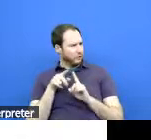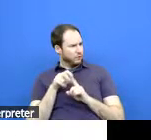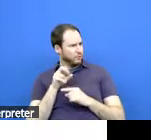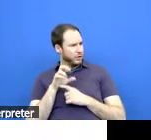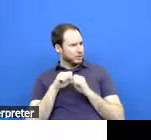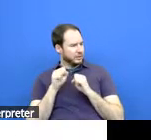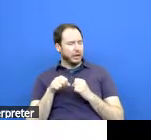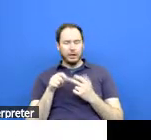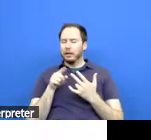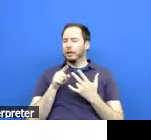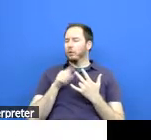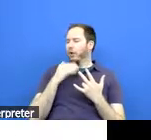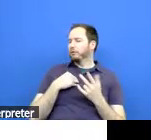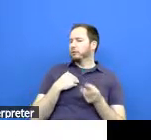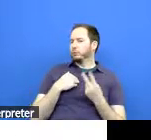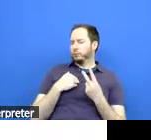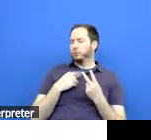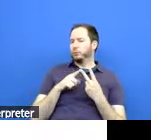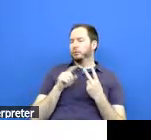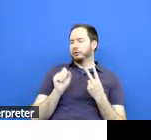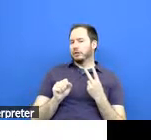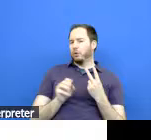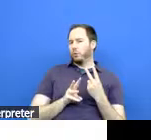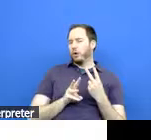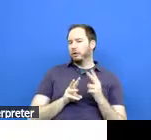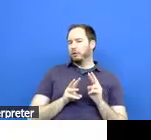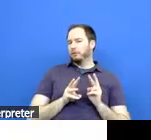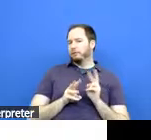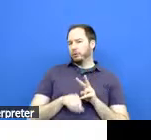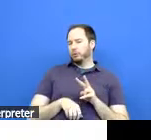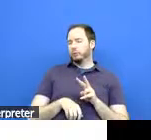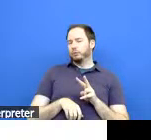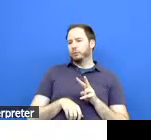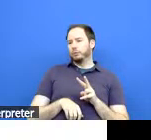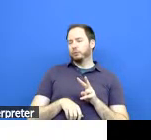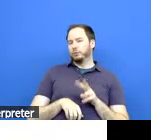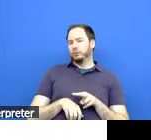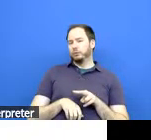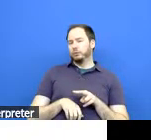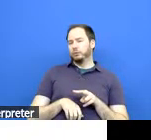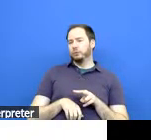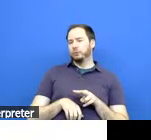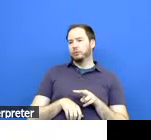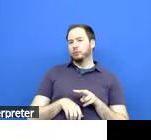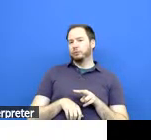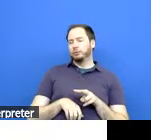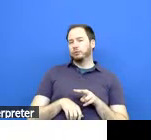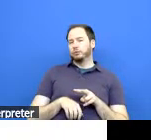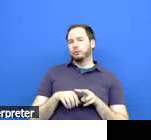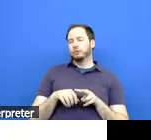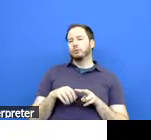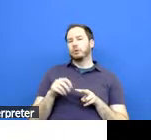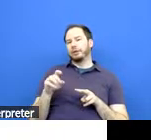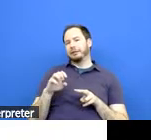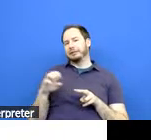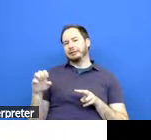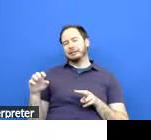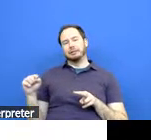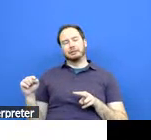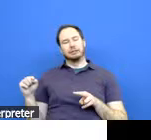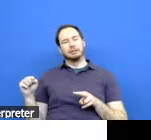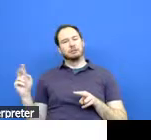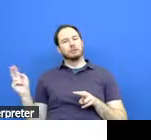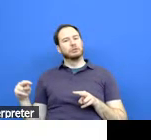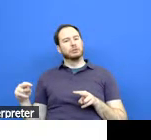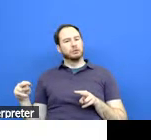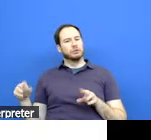essentially south of the western of the 10 units. So it'll be looking out over the berm in that direction, and then one from the eastern side, just